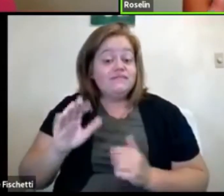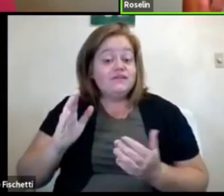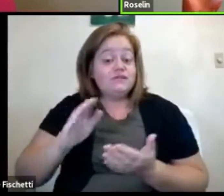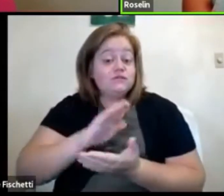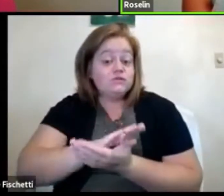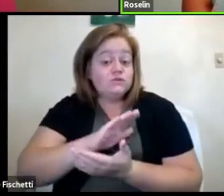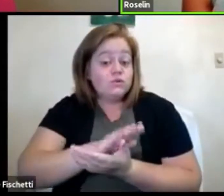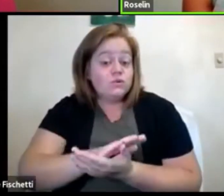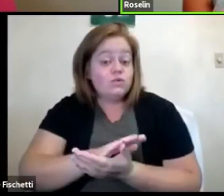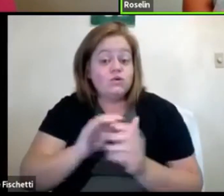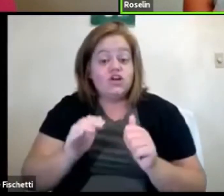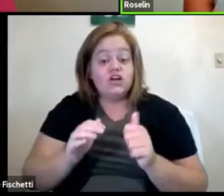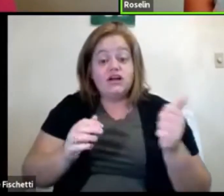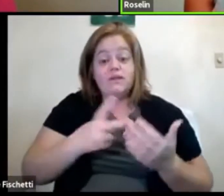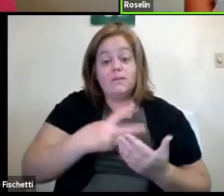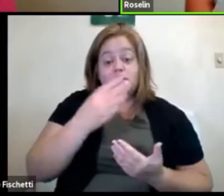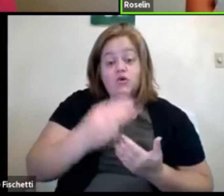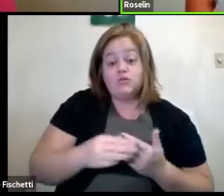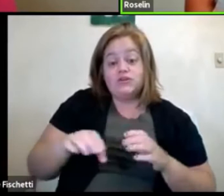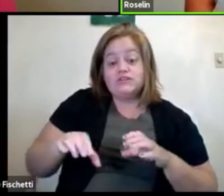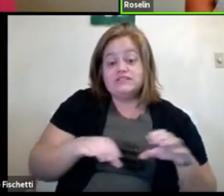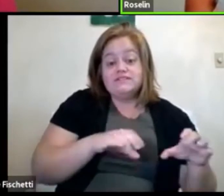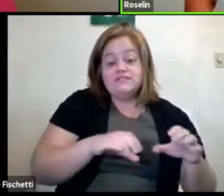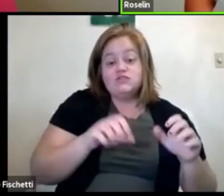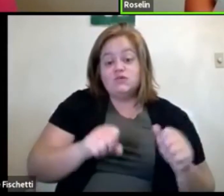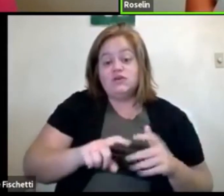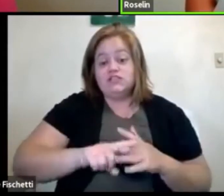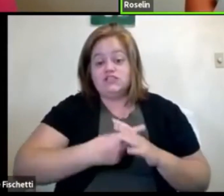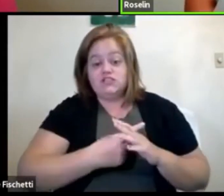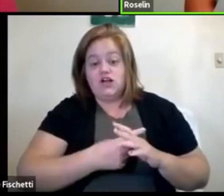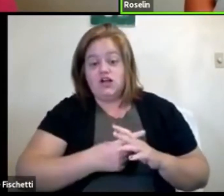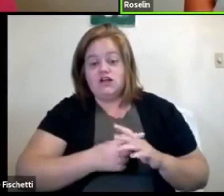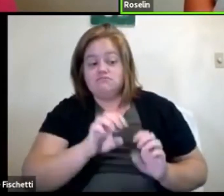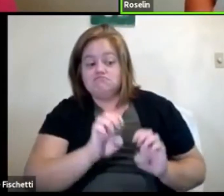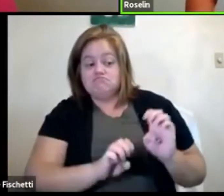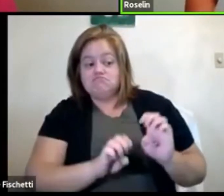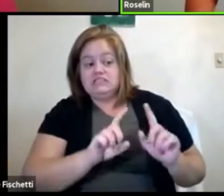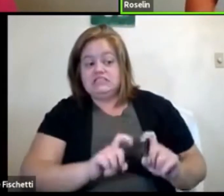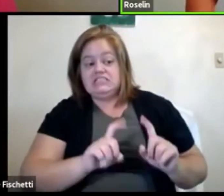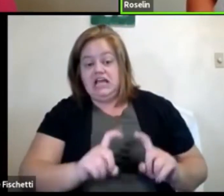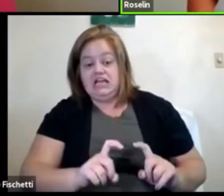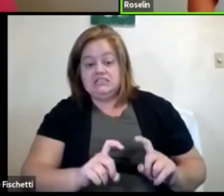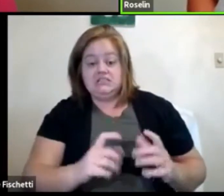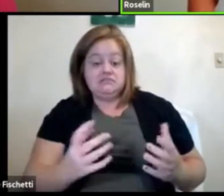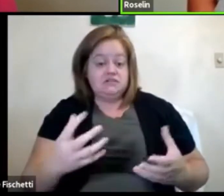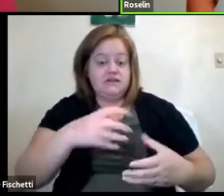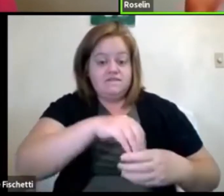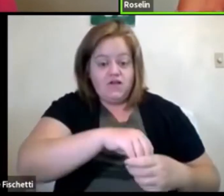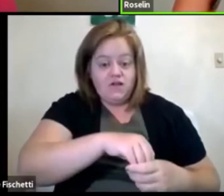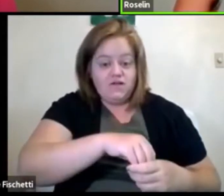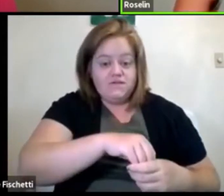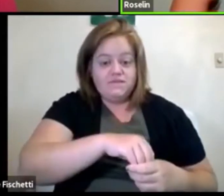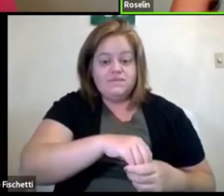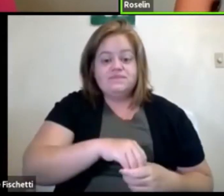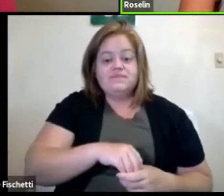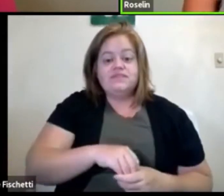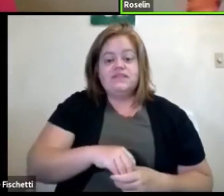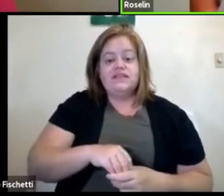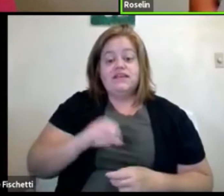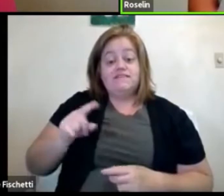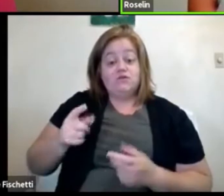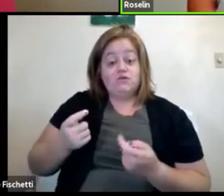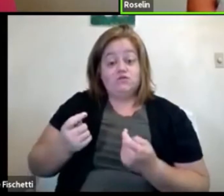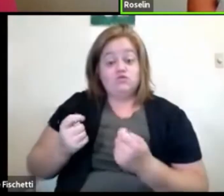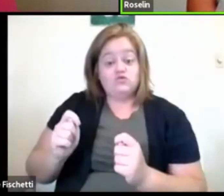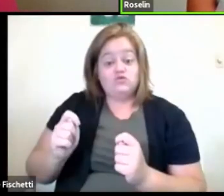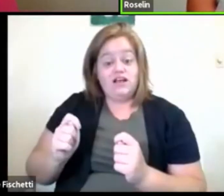or in some other program to start exploring it, then go for it. Because I feel like it's not like if you try it, then you're locked